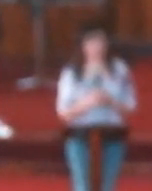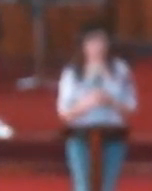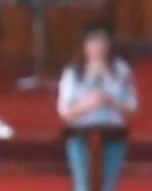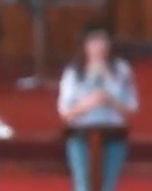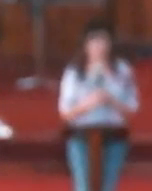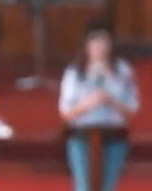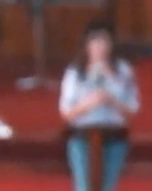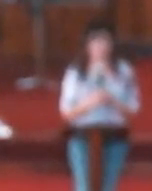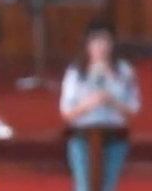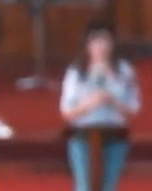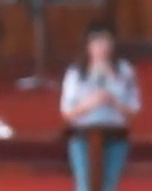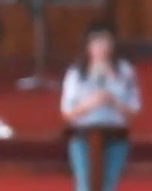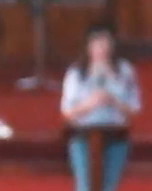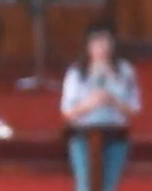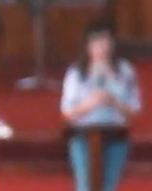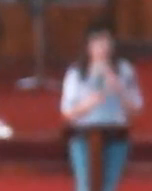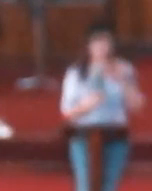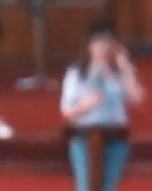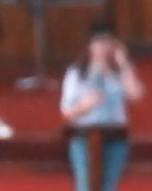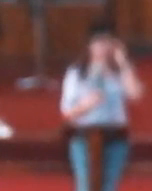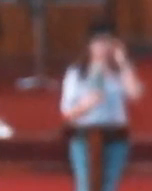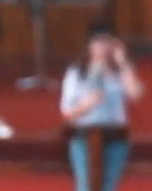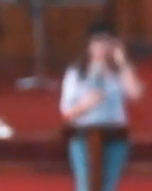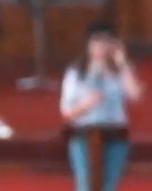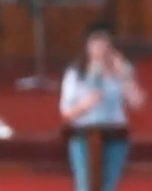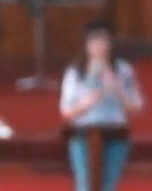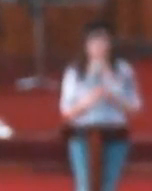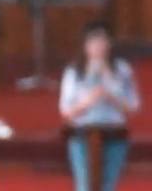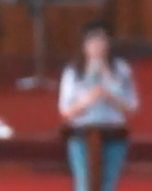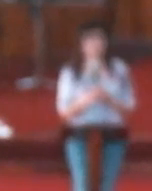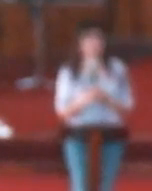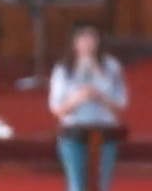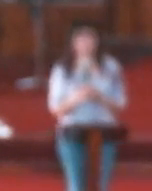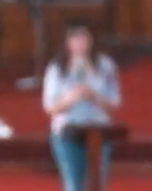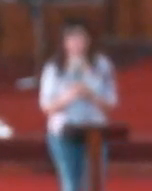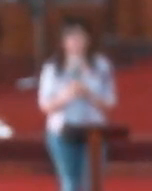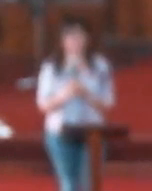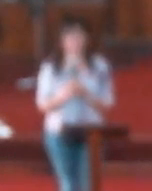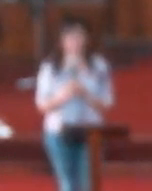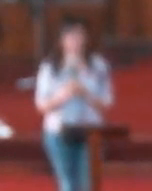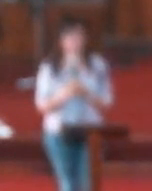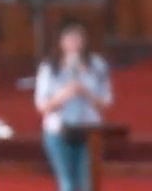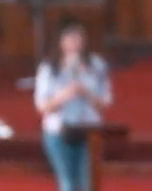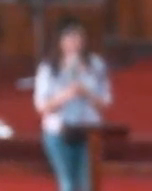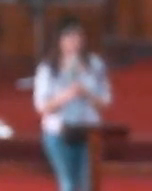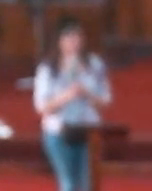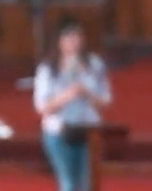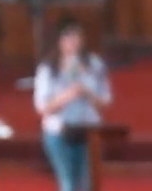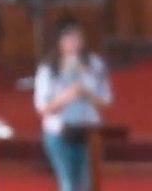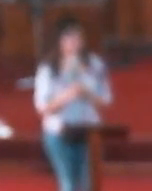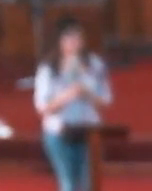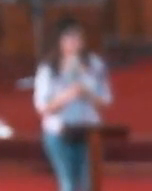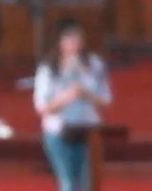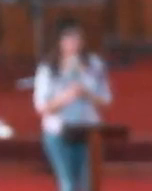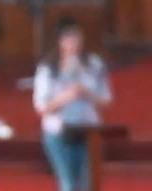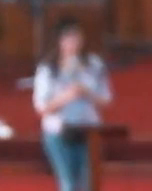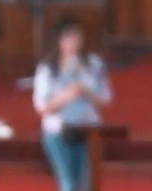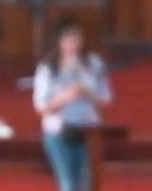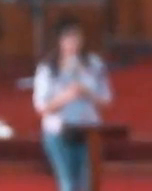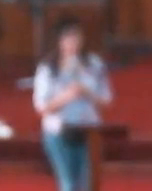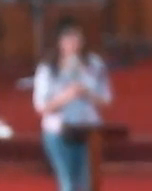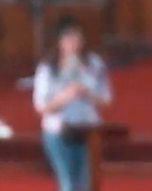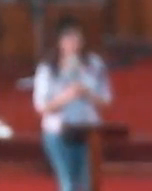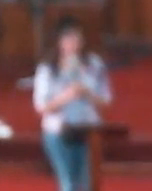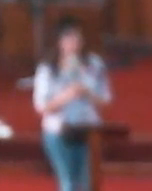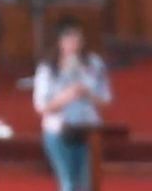vemos a los héroes de la fe haciendo eso? When do we see the heroes of the faith do this? Jesús estaba